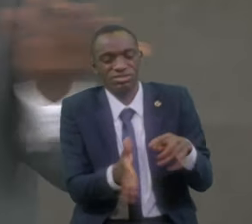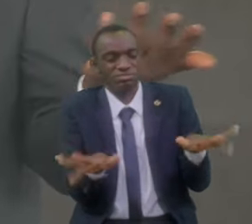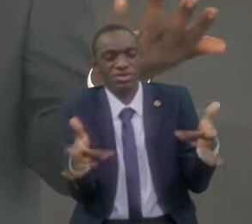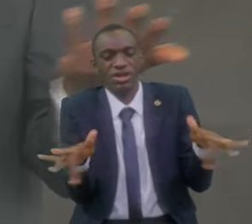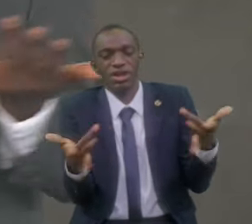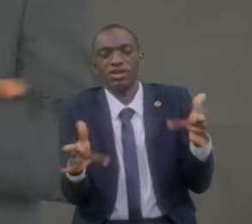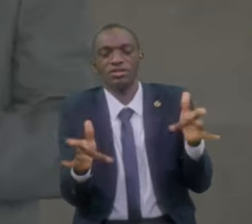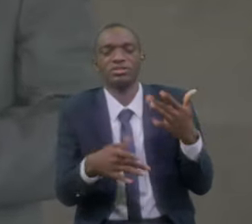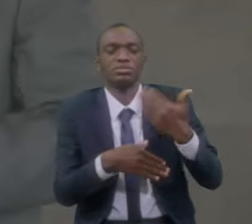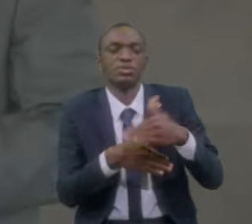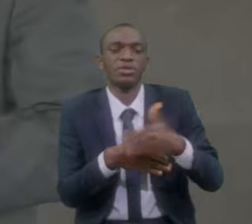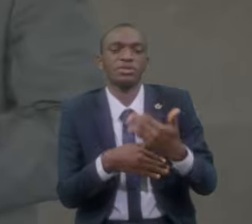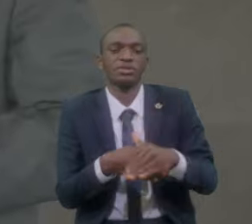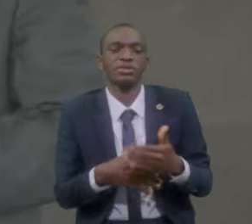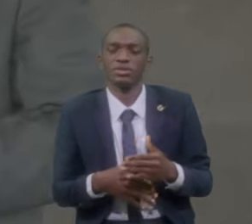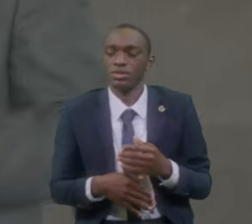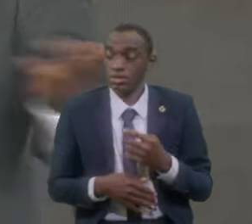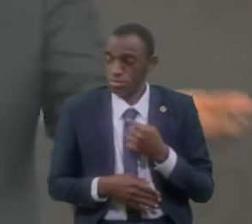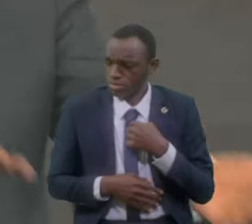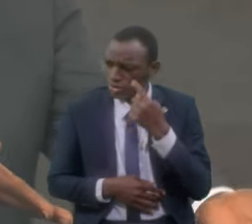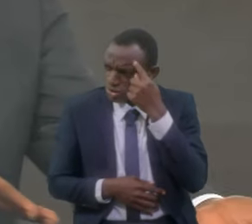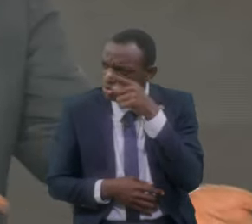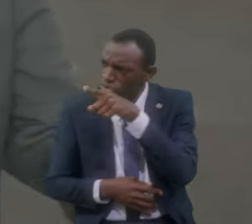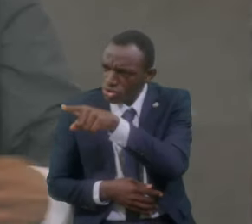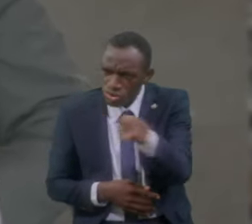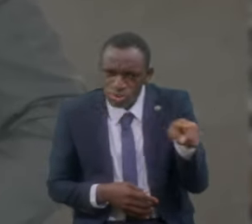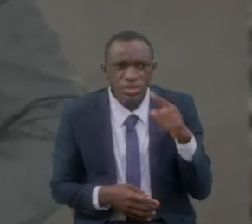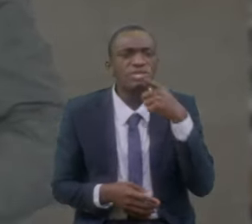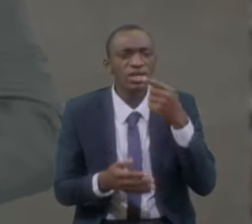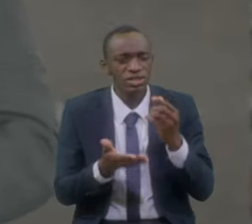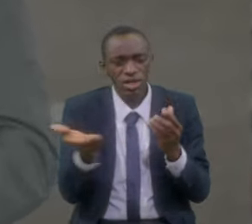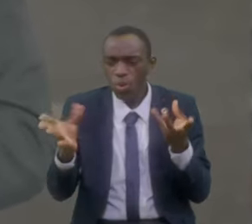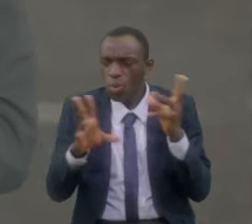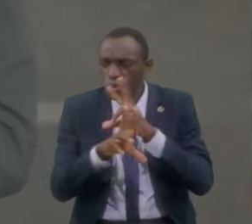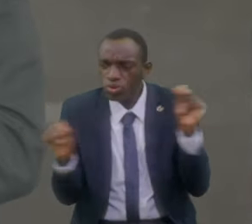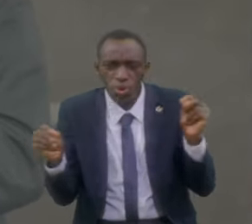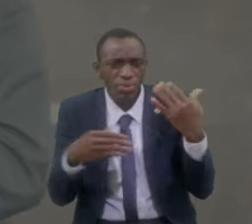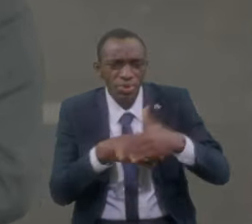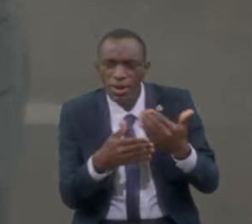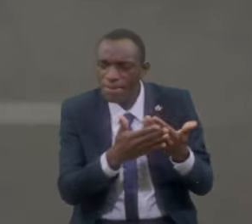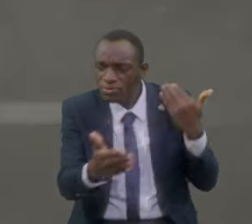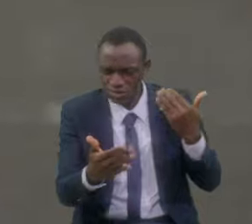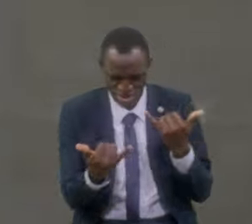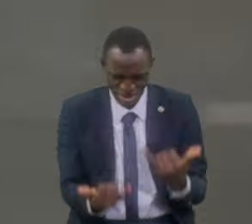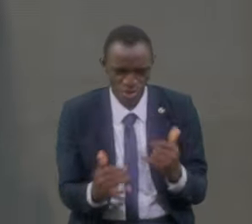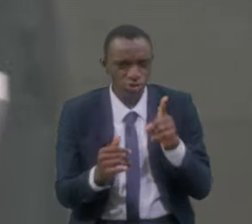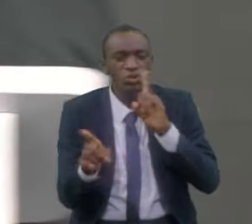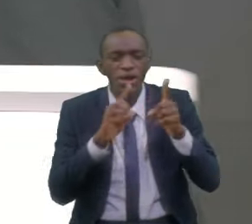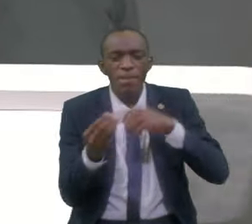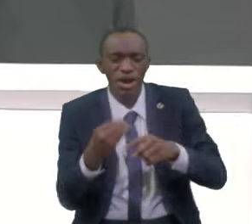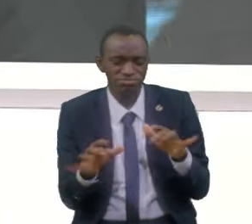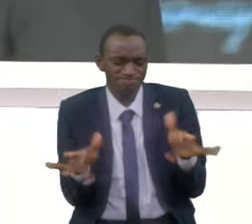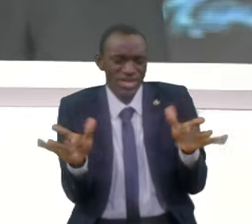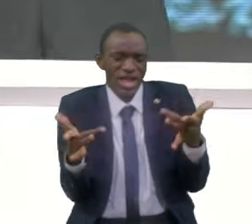I thought you said there was no bread, and now you are talking about this light bread.